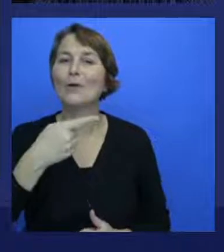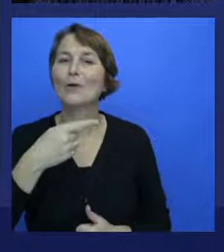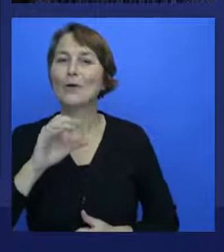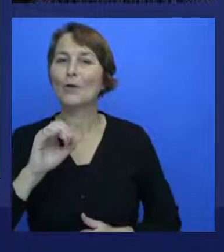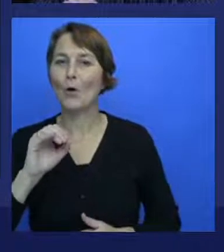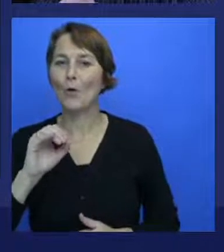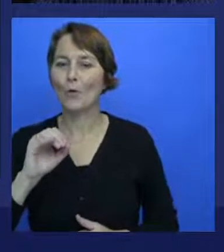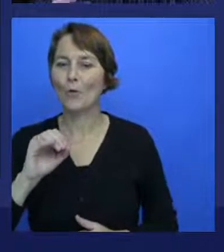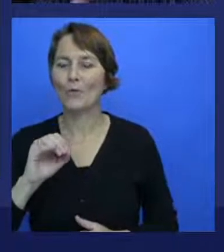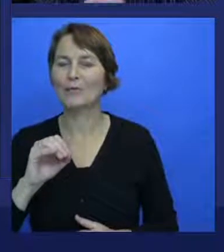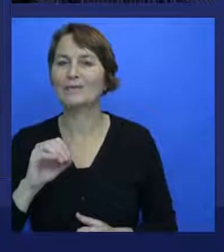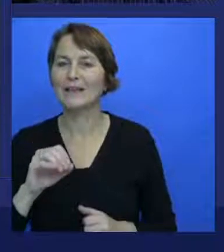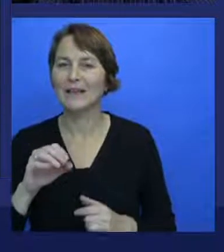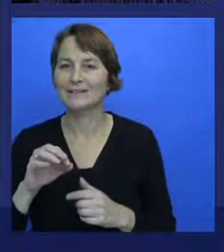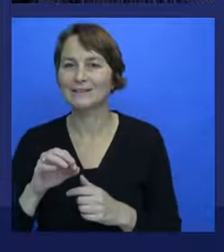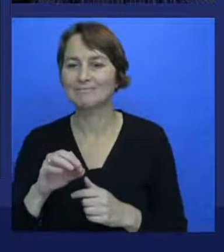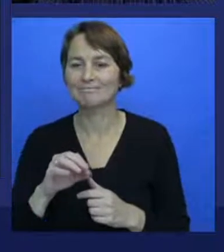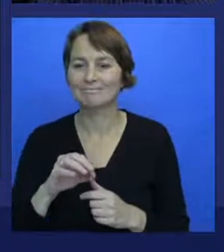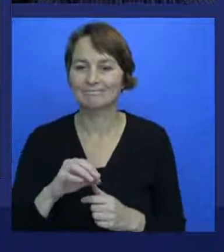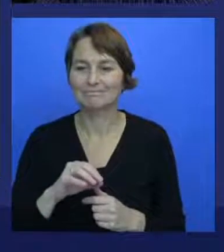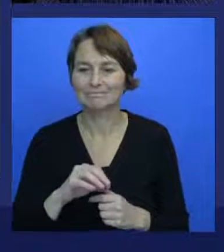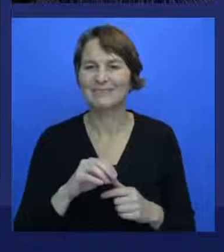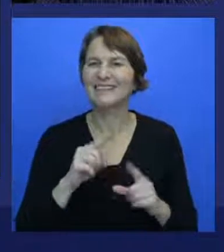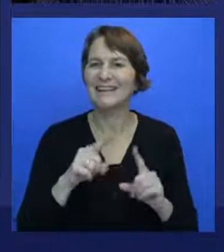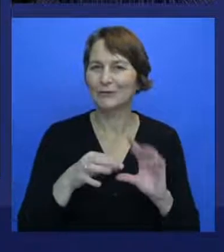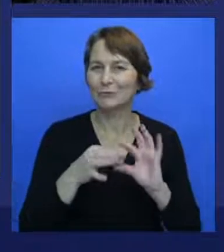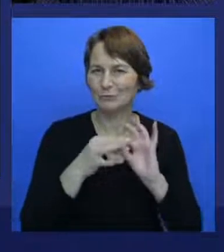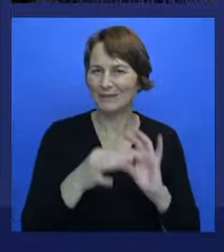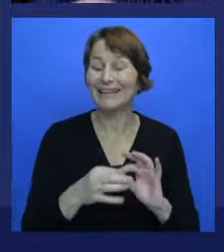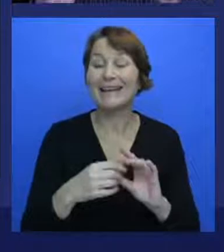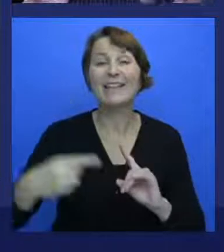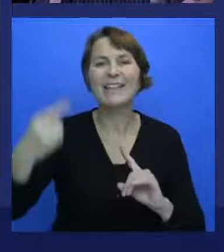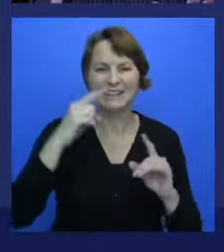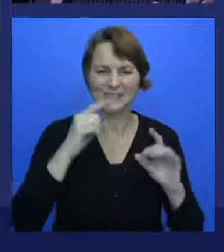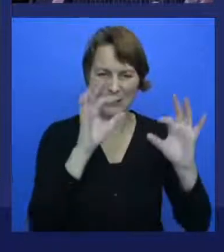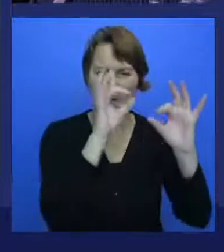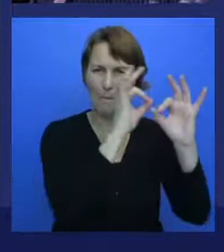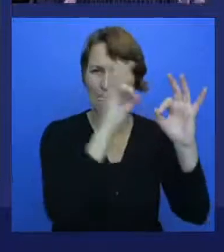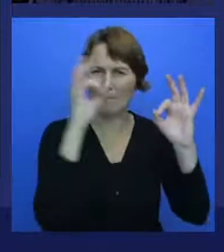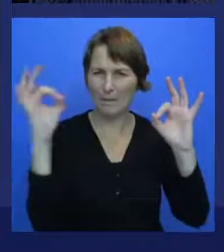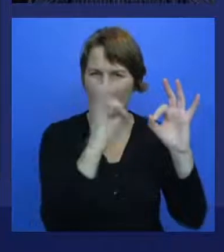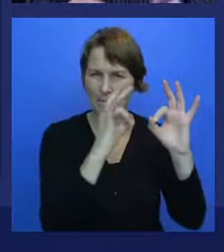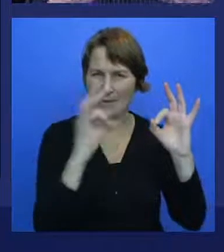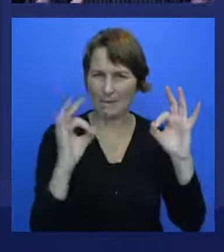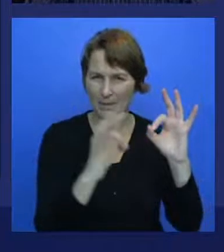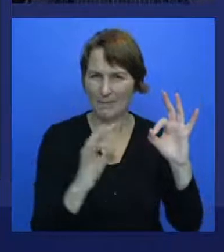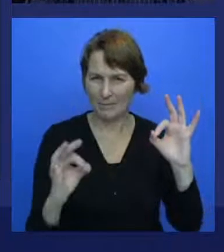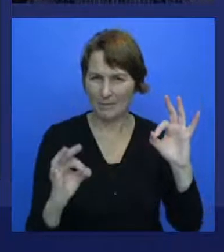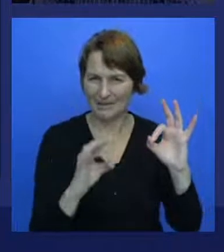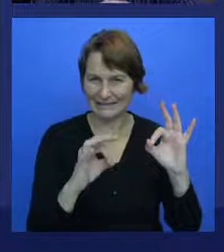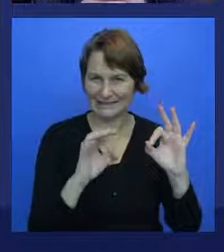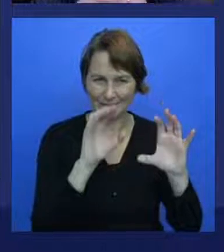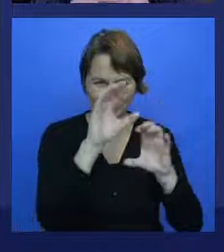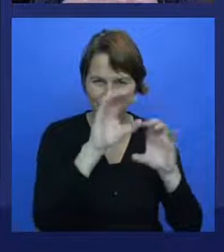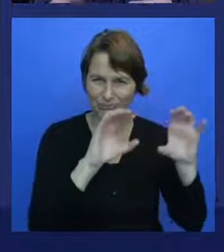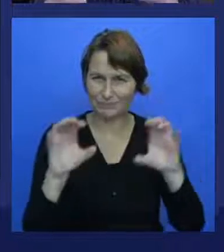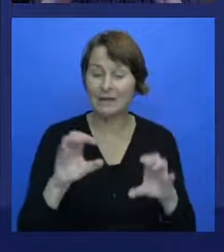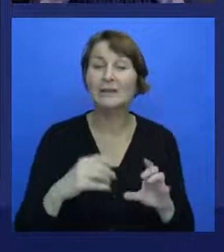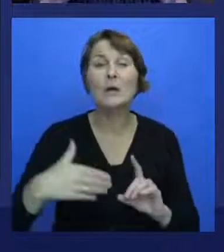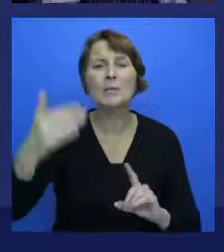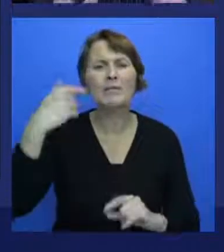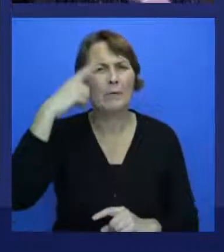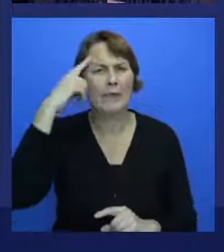Blue. Go was considered an impossible game to model, certainly in the decision tree model. The 19 by 19